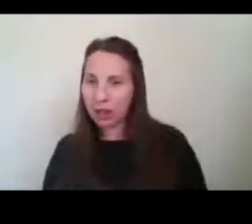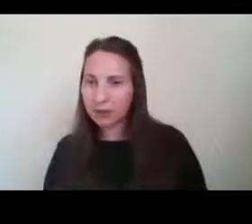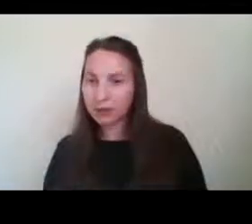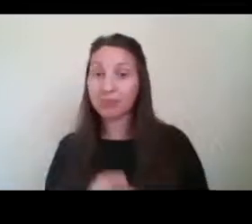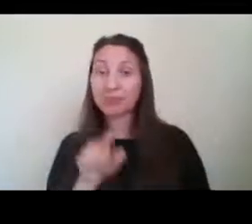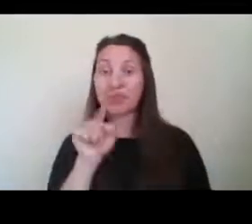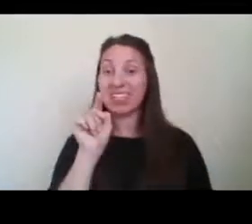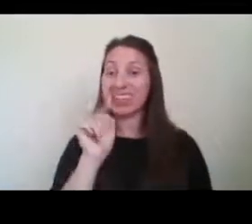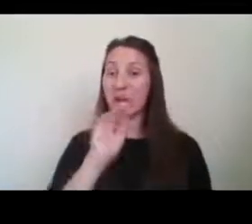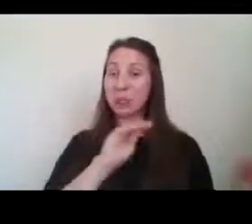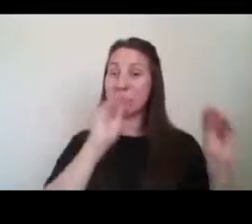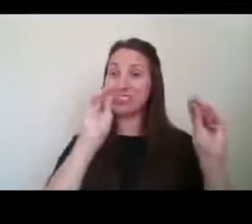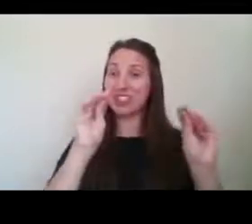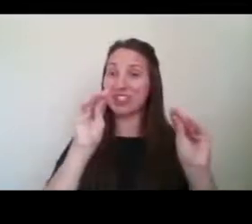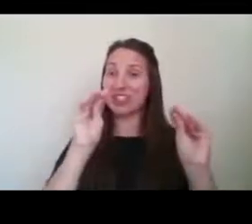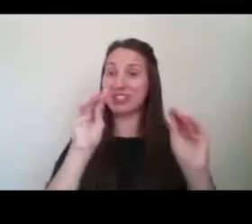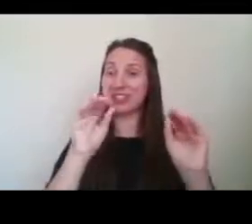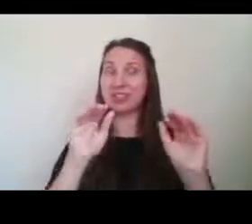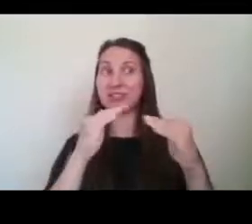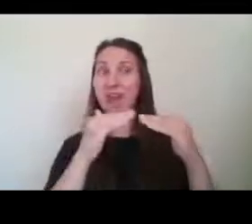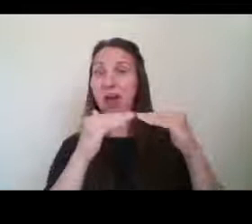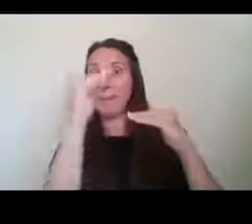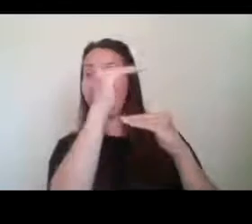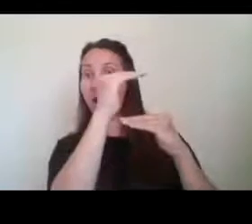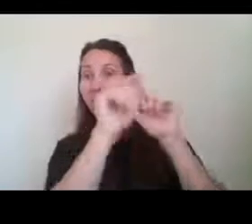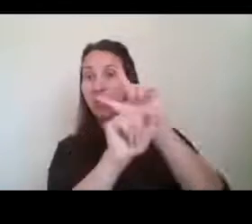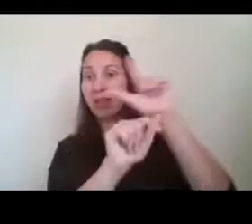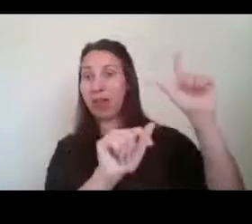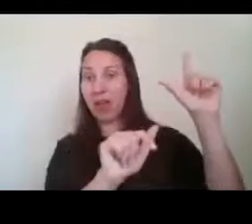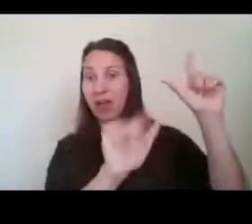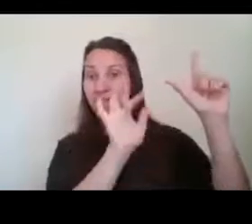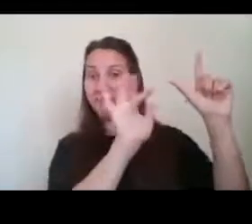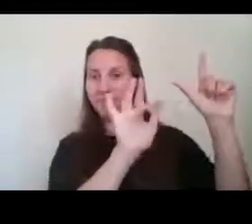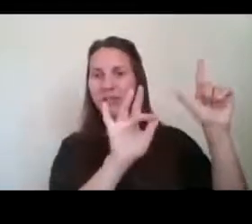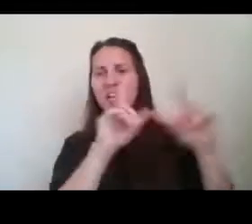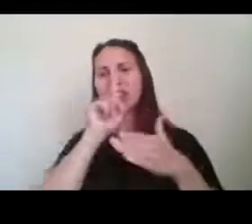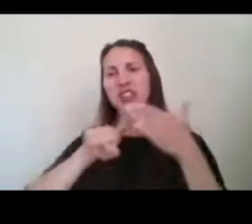left, and labels for checkboxes and radio buttons are usually to the right.